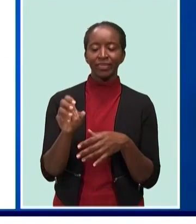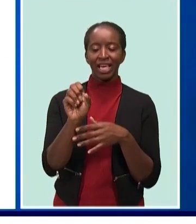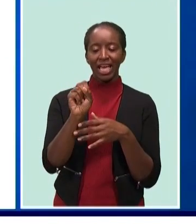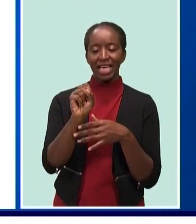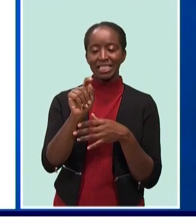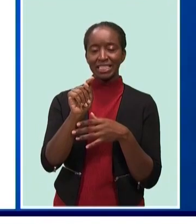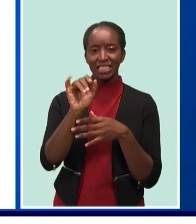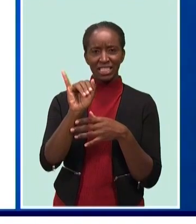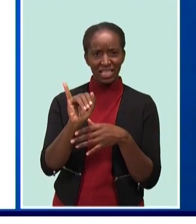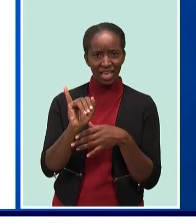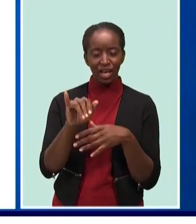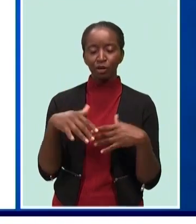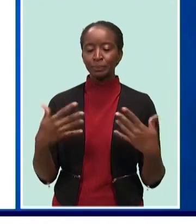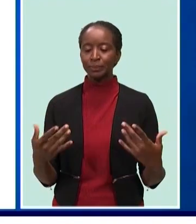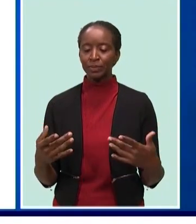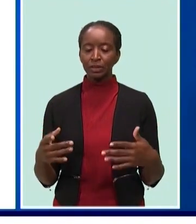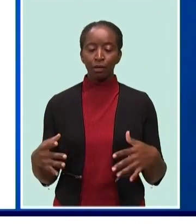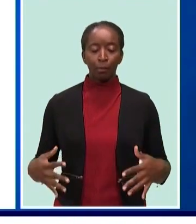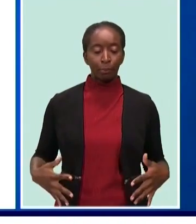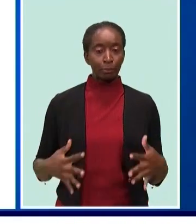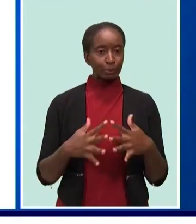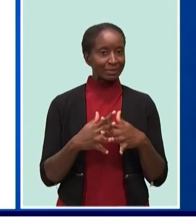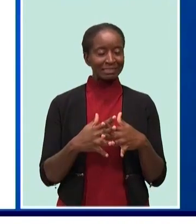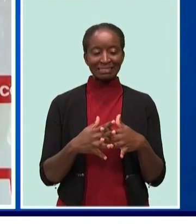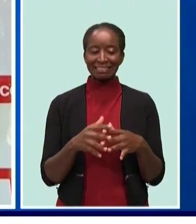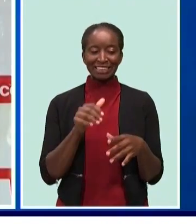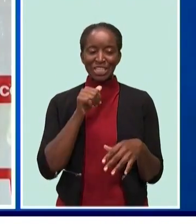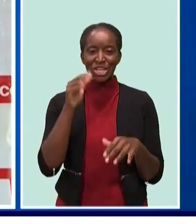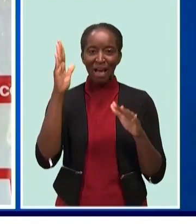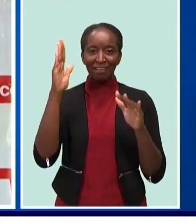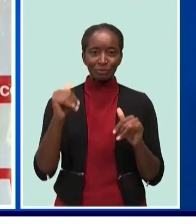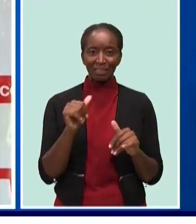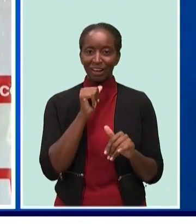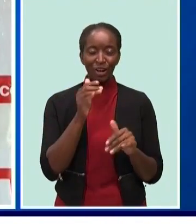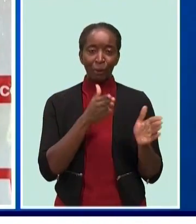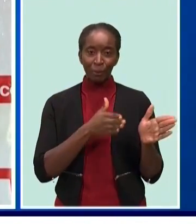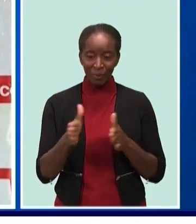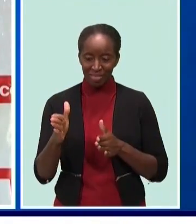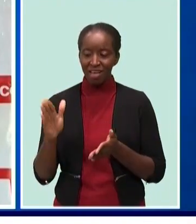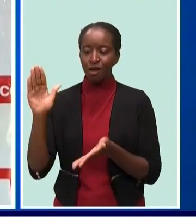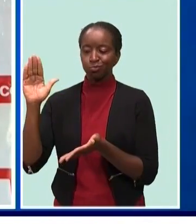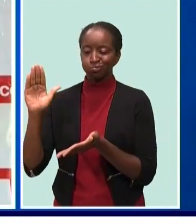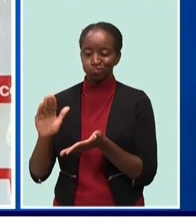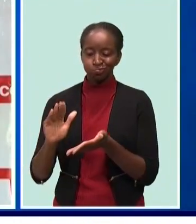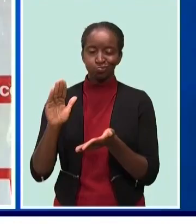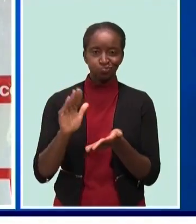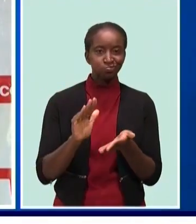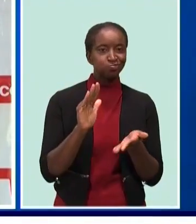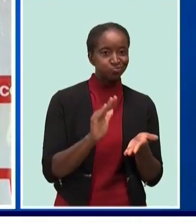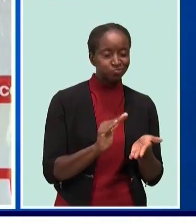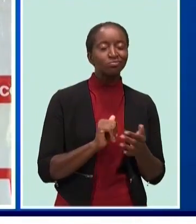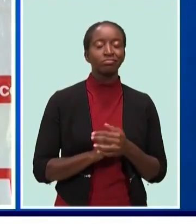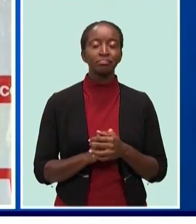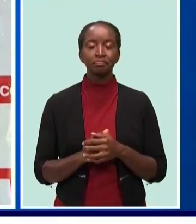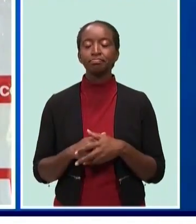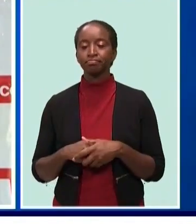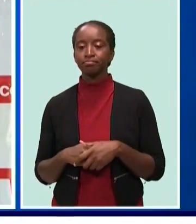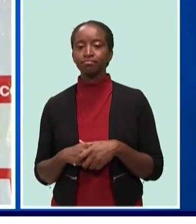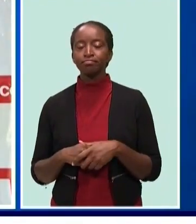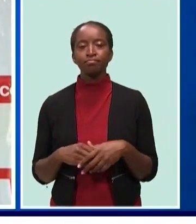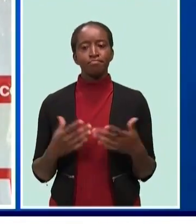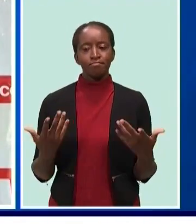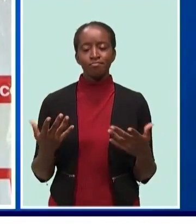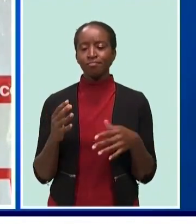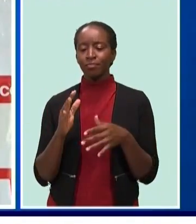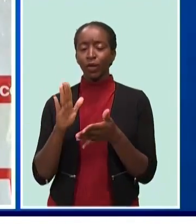Leila Raphael, says their efforts have been bearing fruit. We've had really positive results. So we do a lot of data